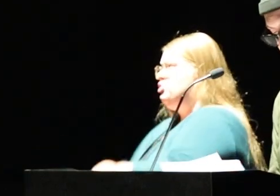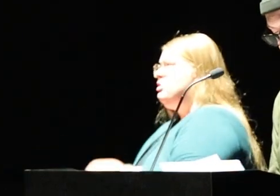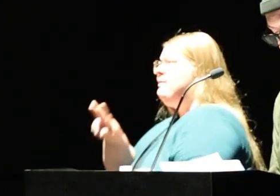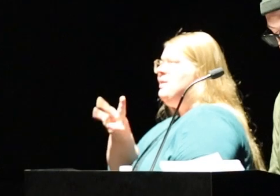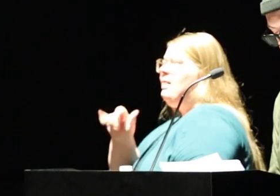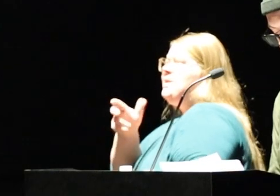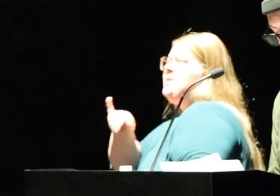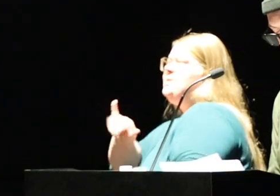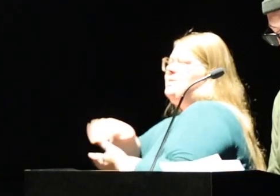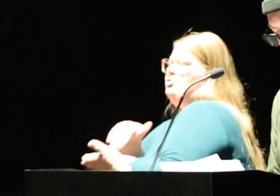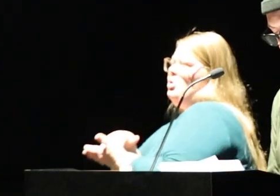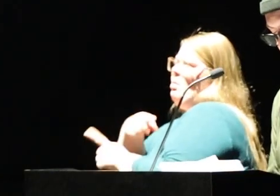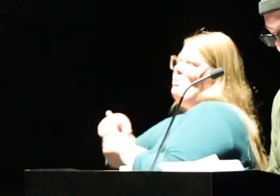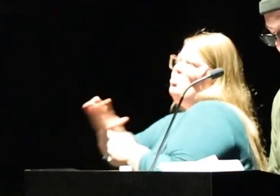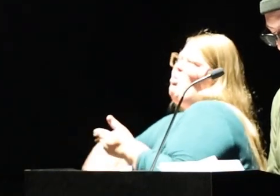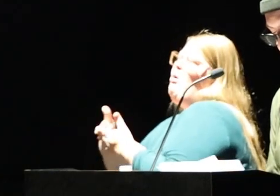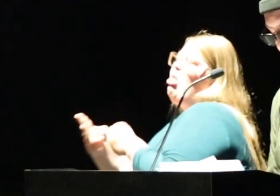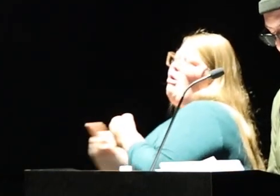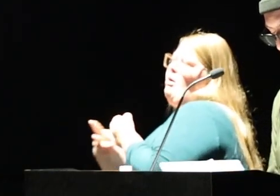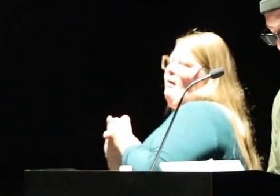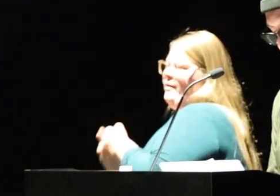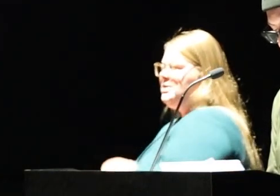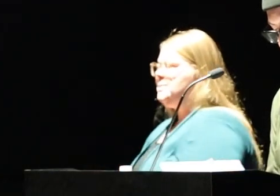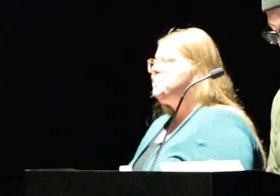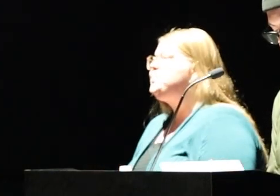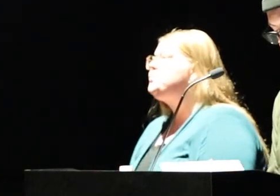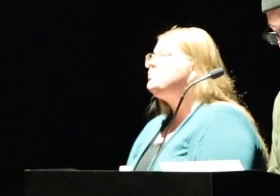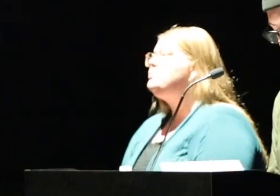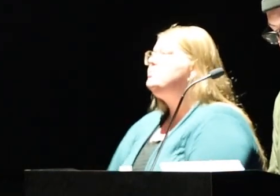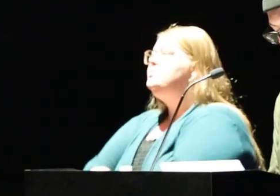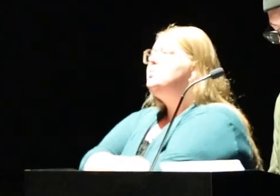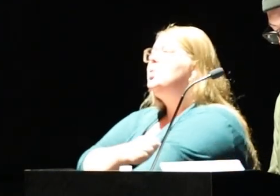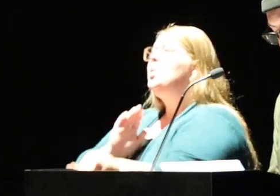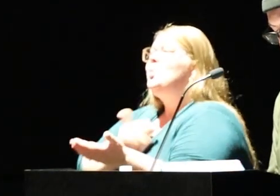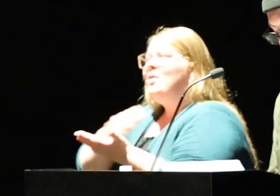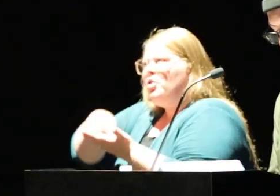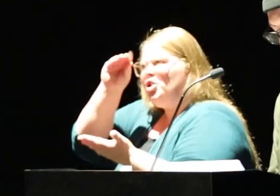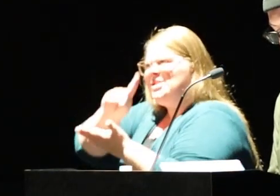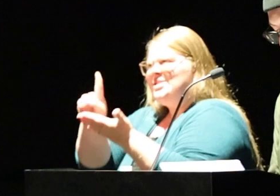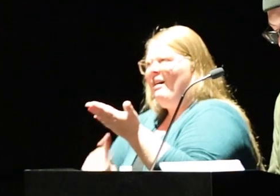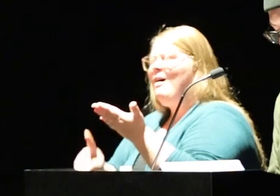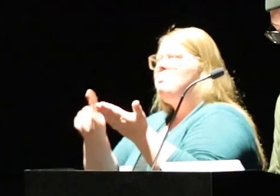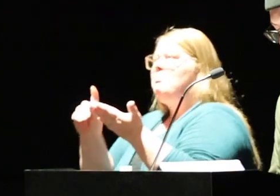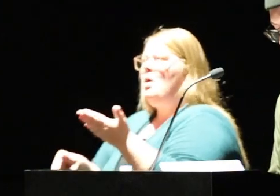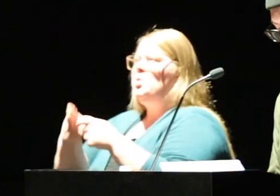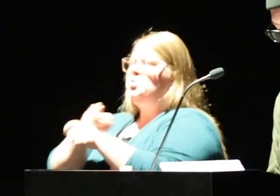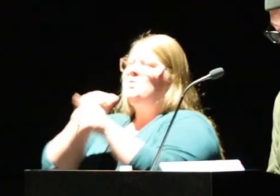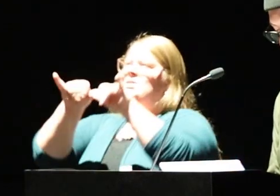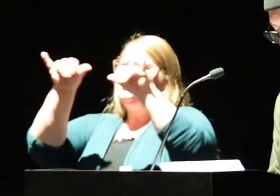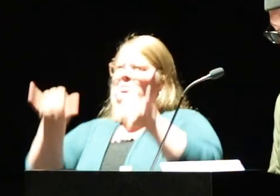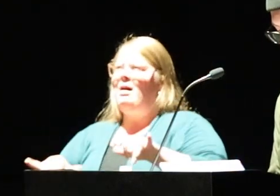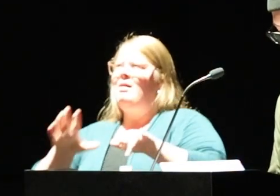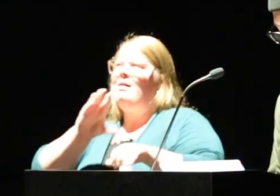archive. The Vignellis taught us that design is a systematic and scalable framework for solving problems large